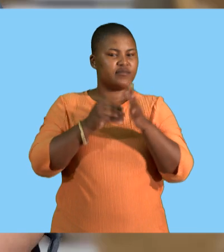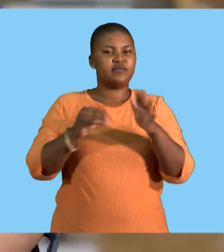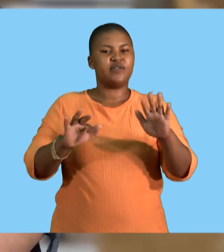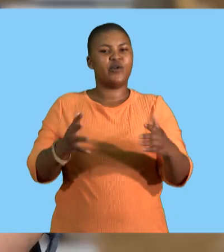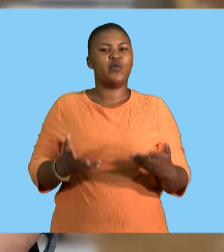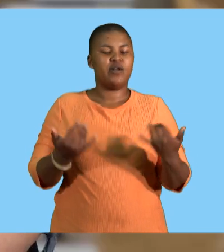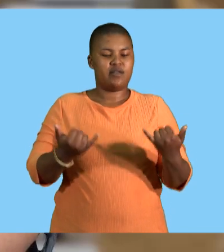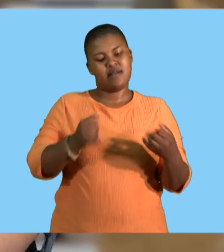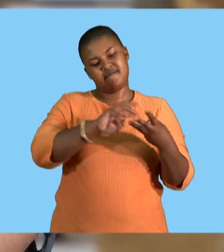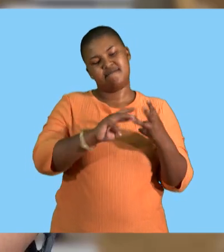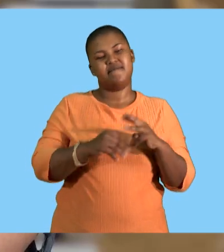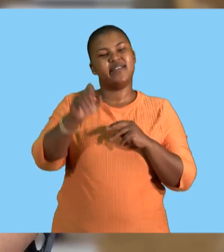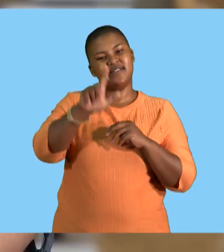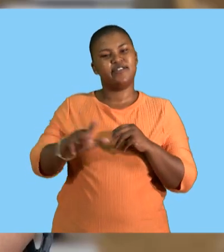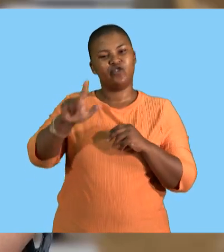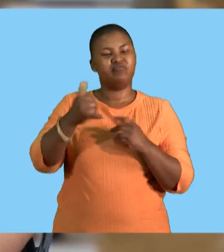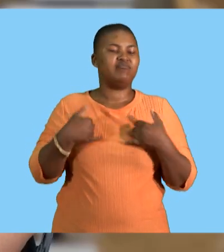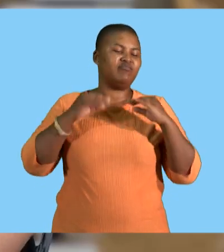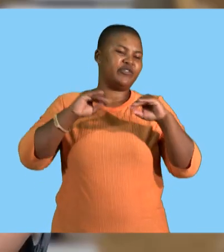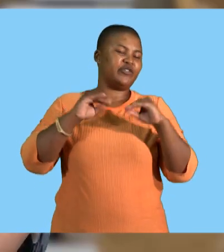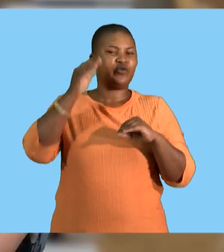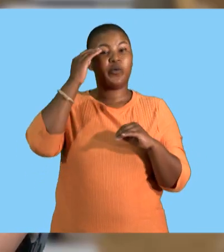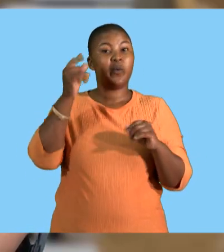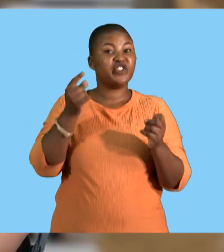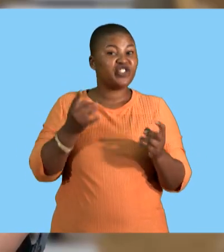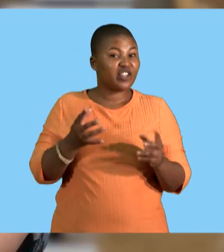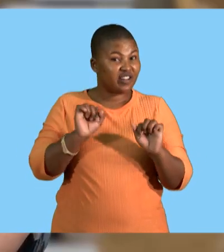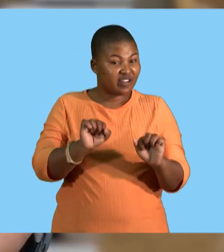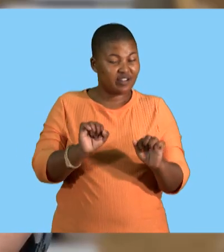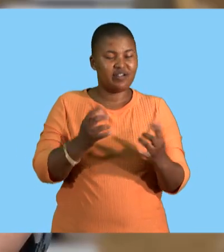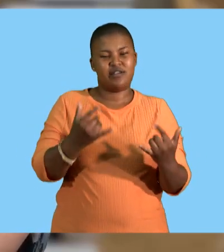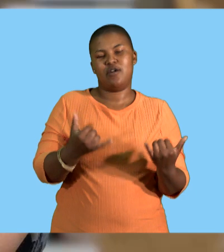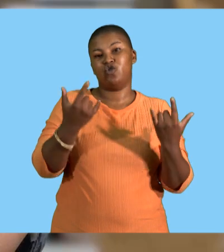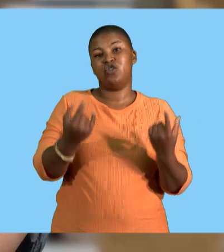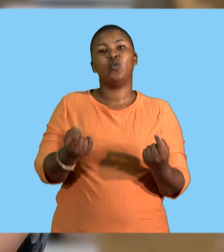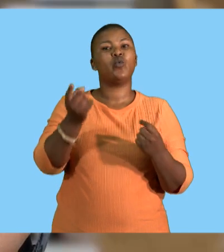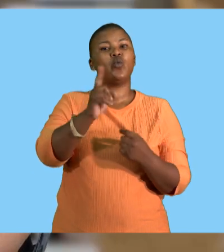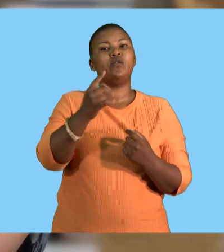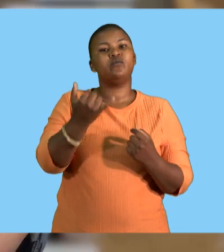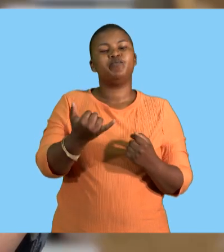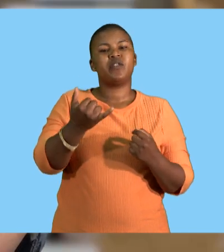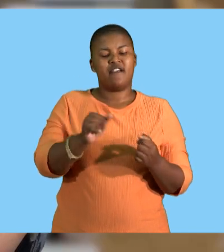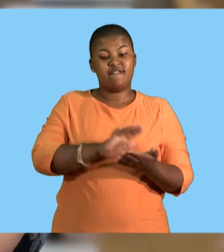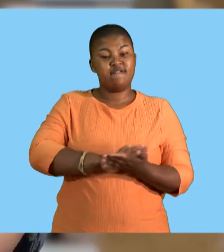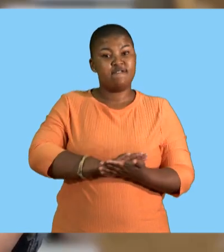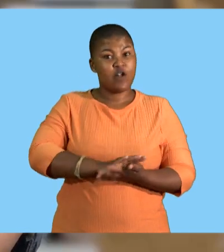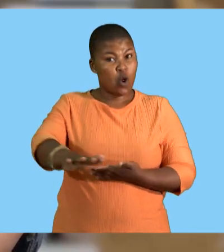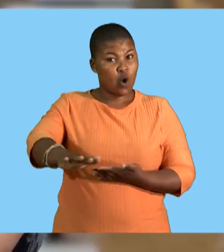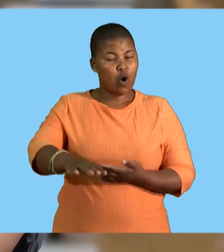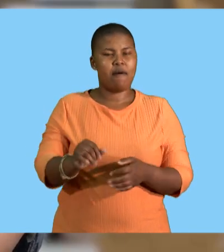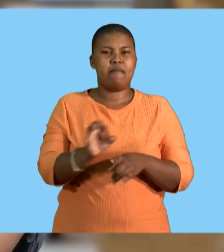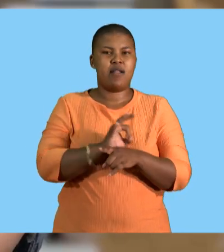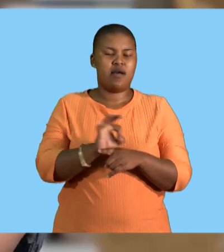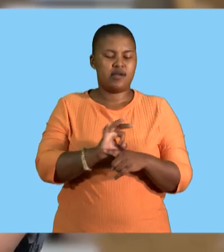Good day learners, welcome to Mathematical Literacy. I am Miss Ninober Vermeulen and today we're going to look at floor plans